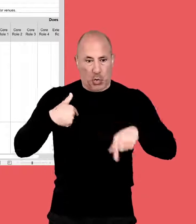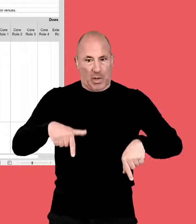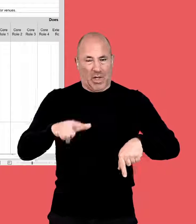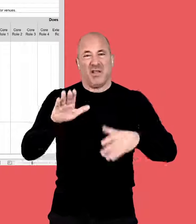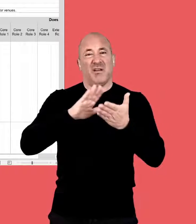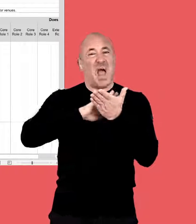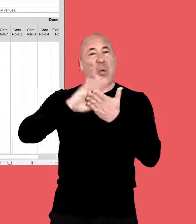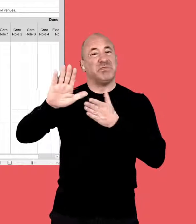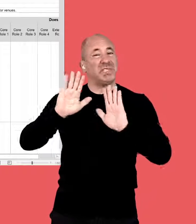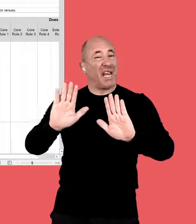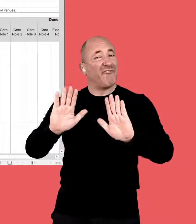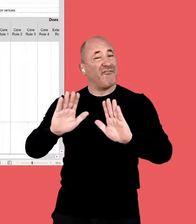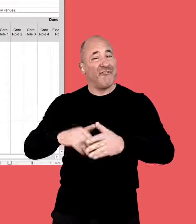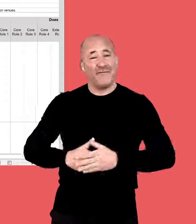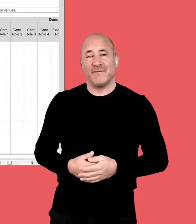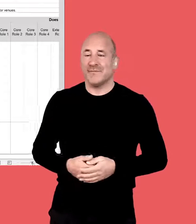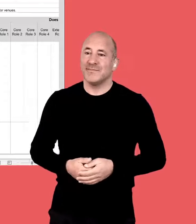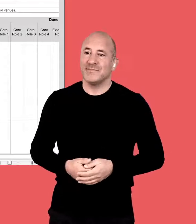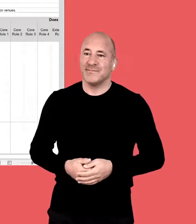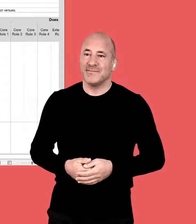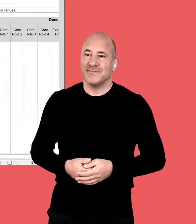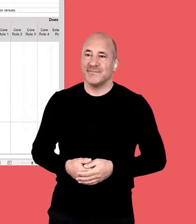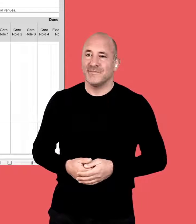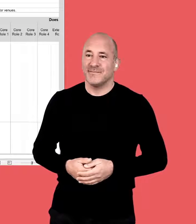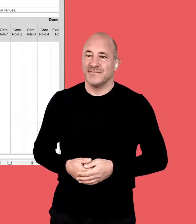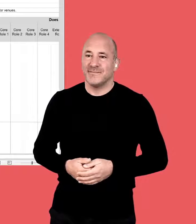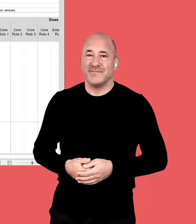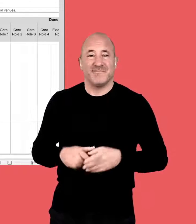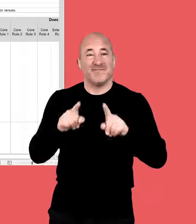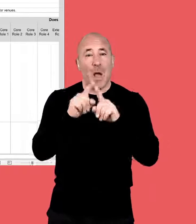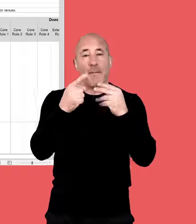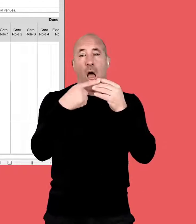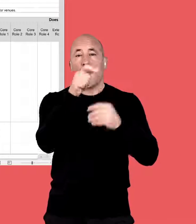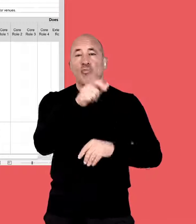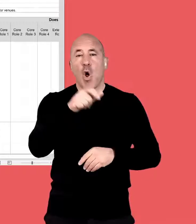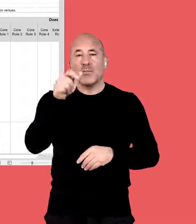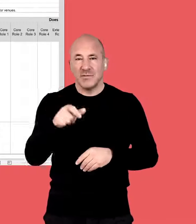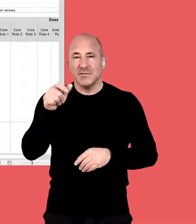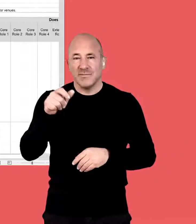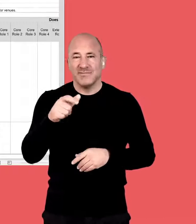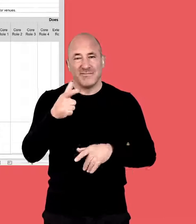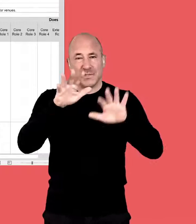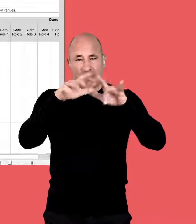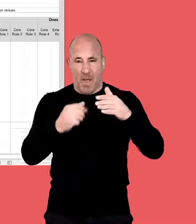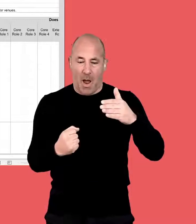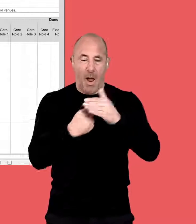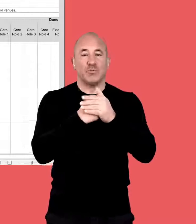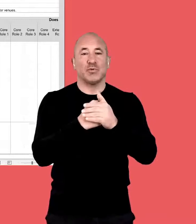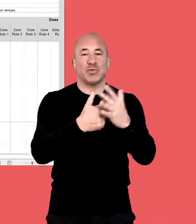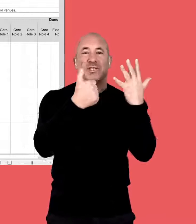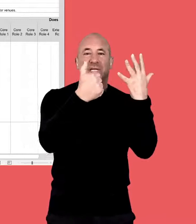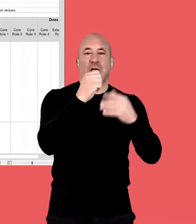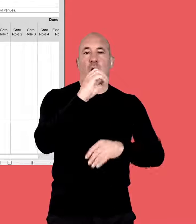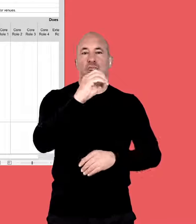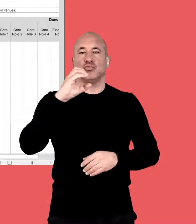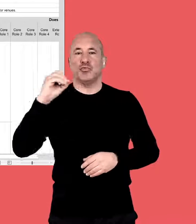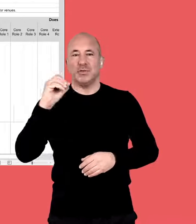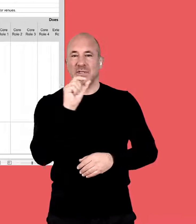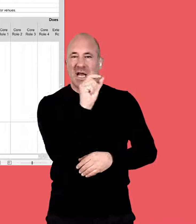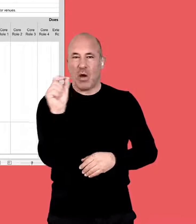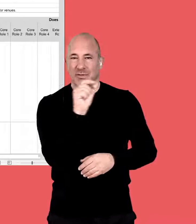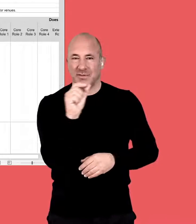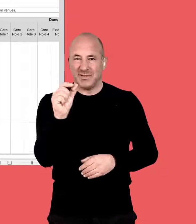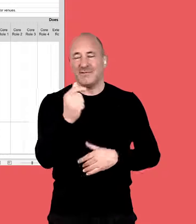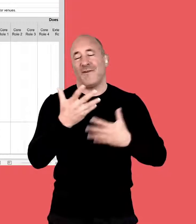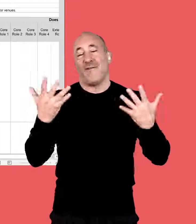please leave it blank. Again, as with other columns, you will not be able to exceed a maximum of 600